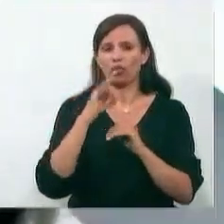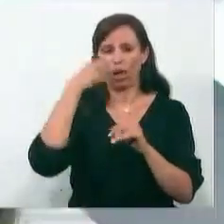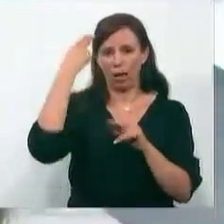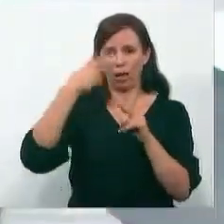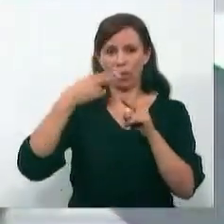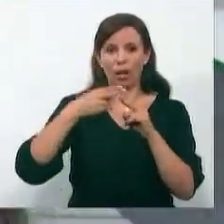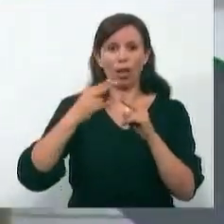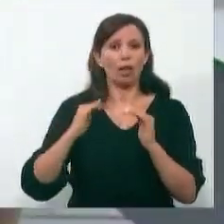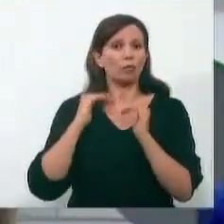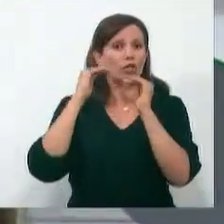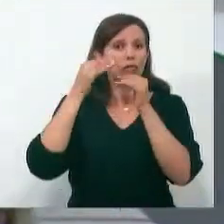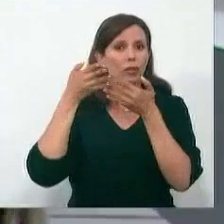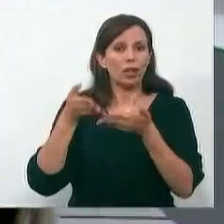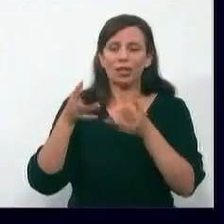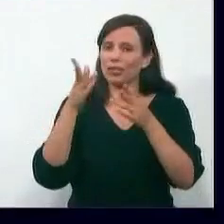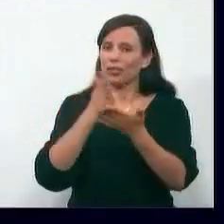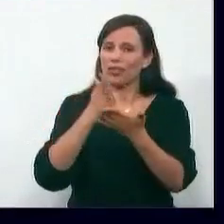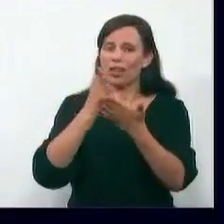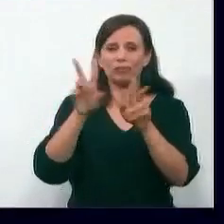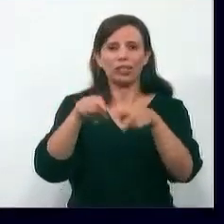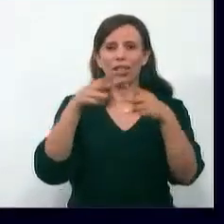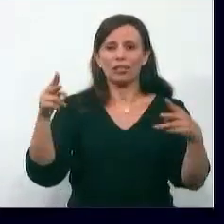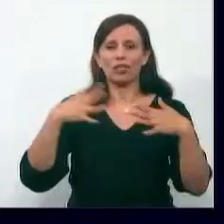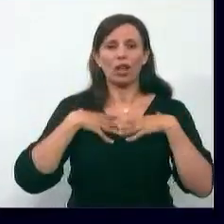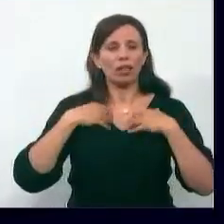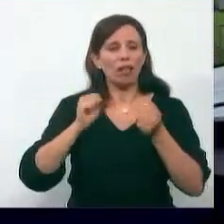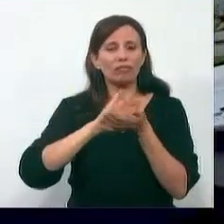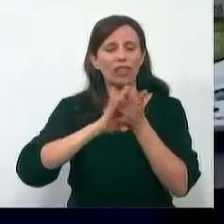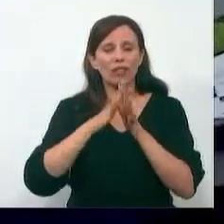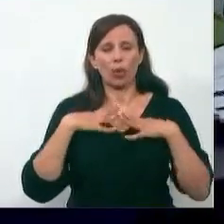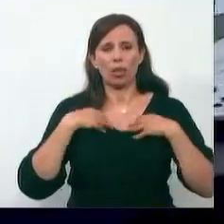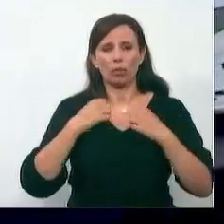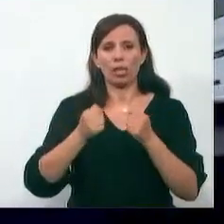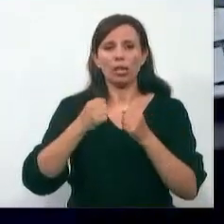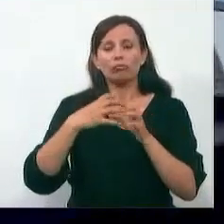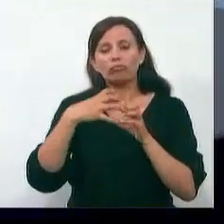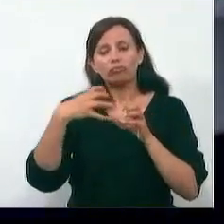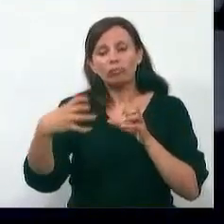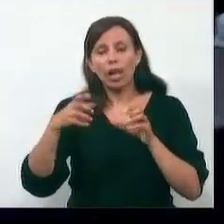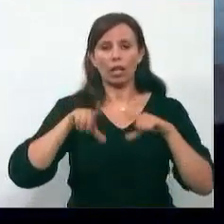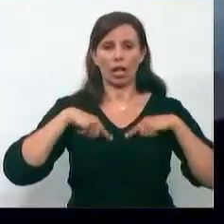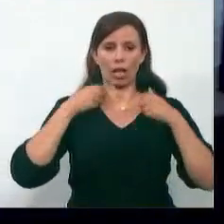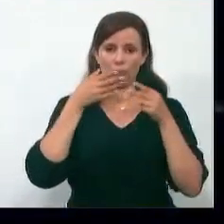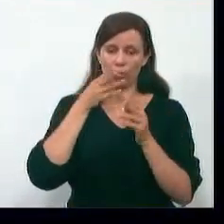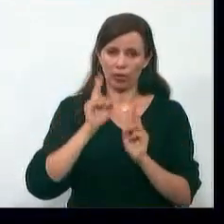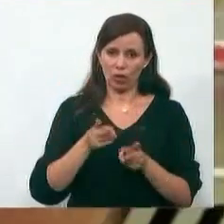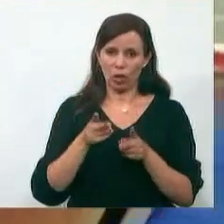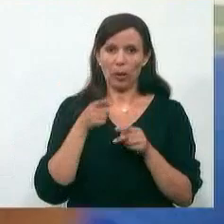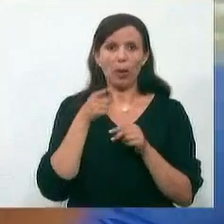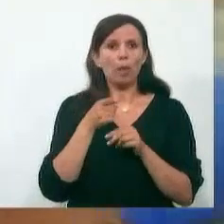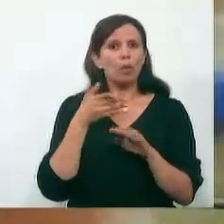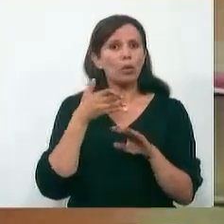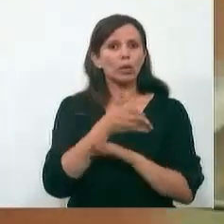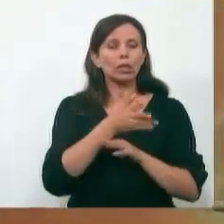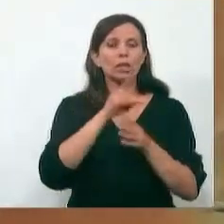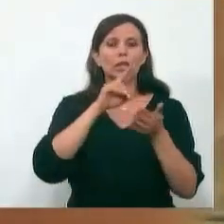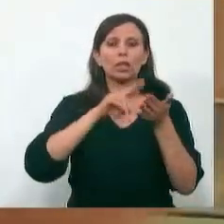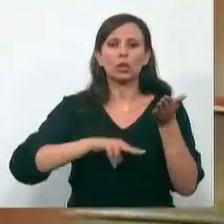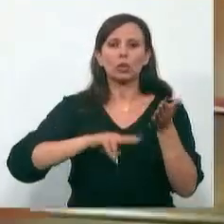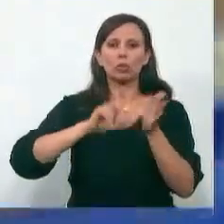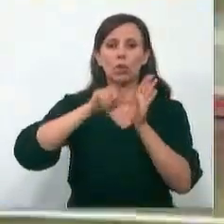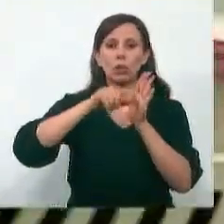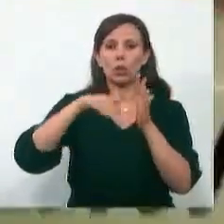At those stages, it is no longer possible to recover, but only to try and prolong the life of the patient. This is where the new technology